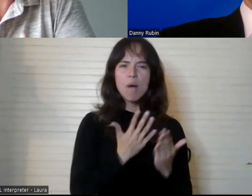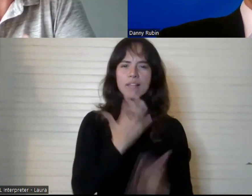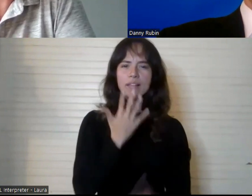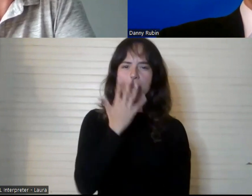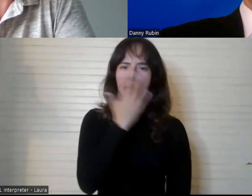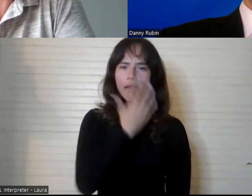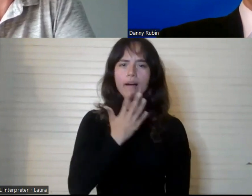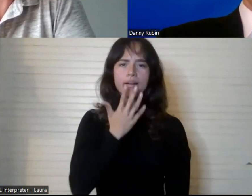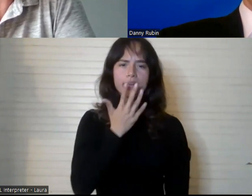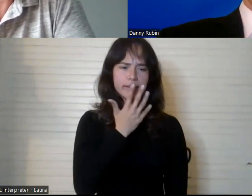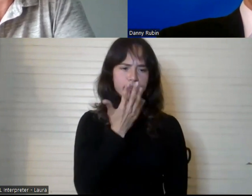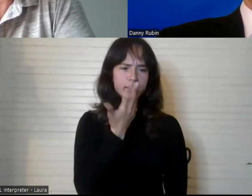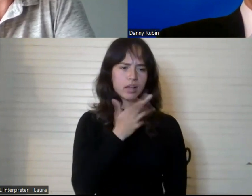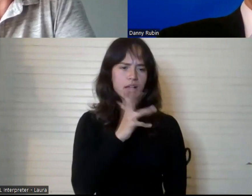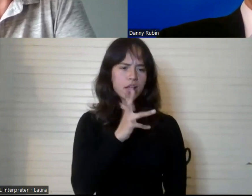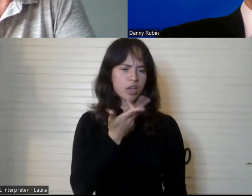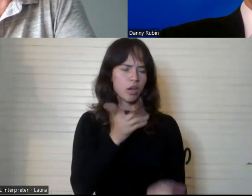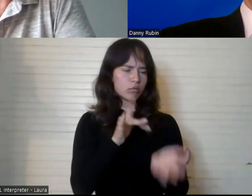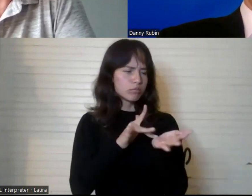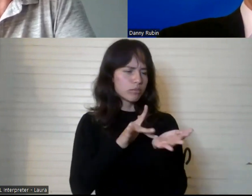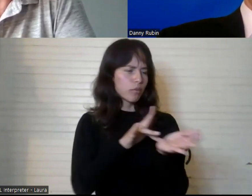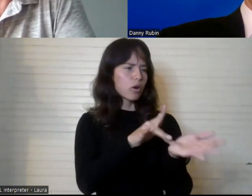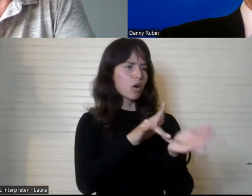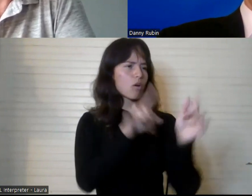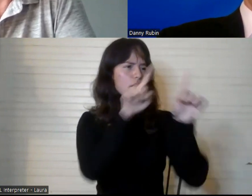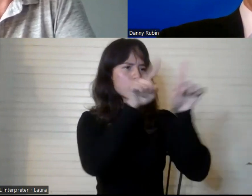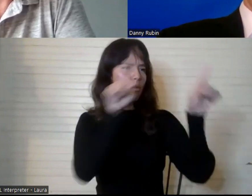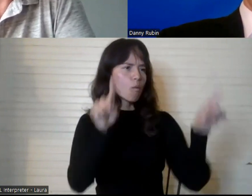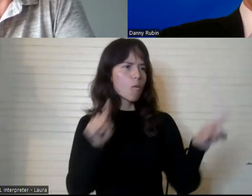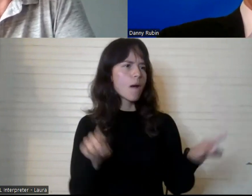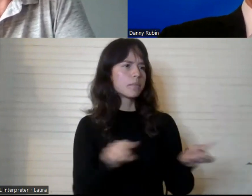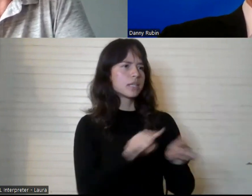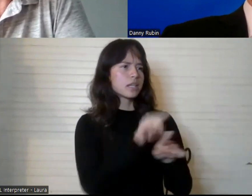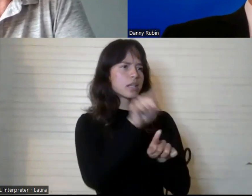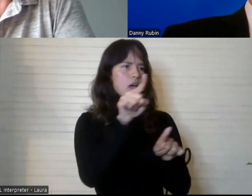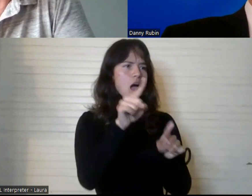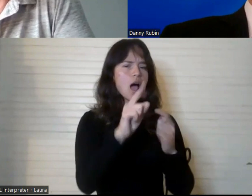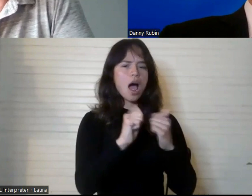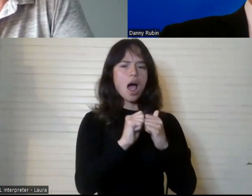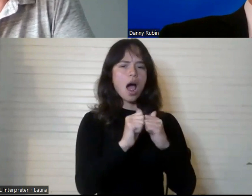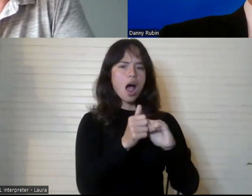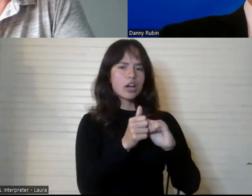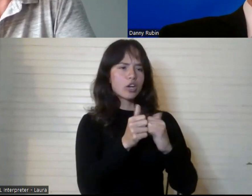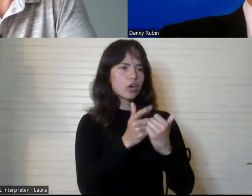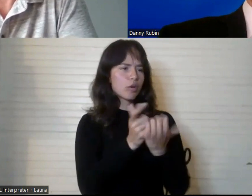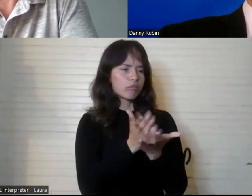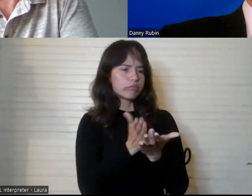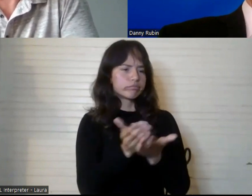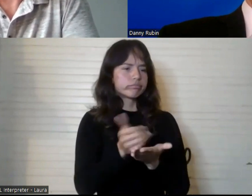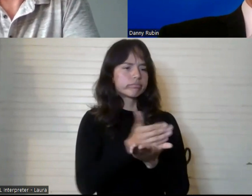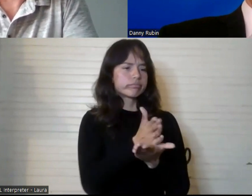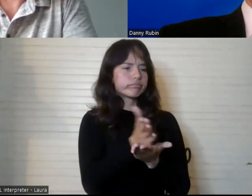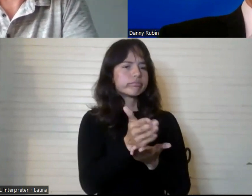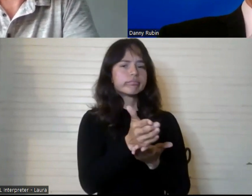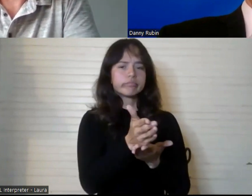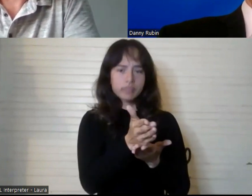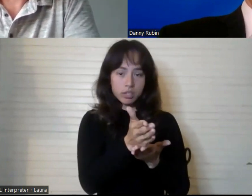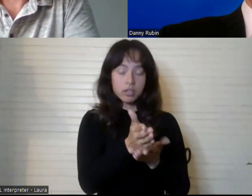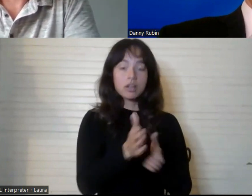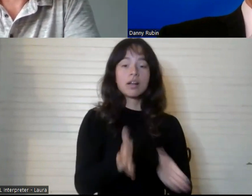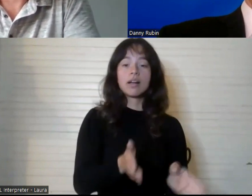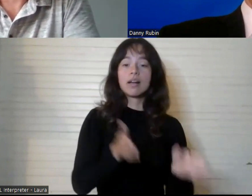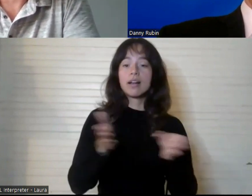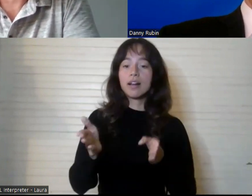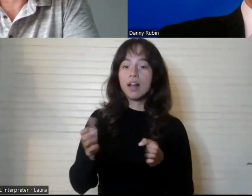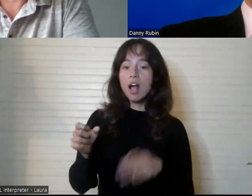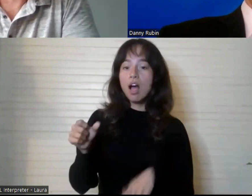the navigation of the website. So we do work with a lot of other agencies that we collaborate with, where in a